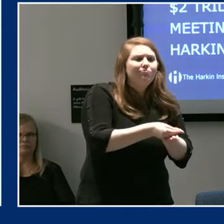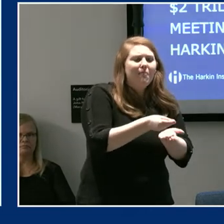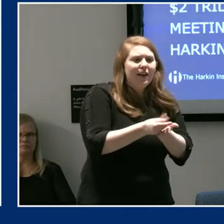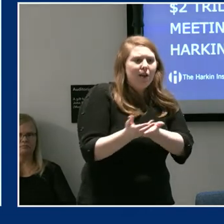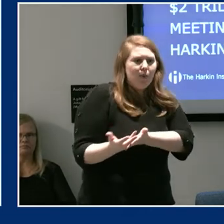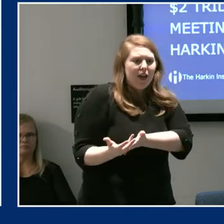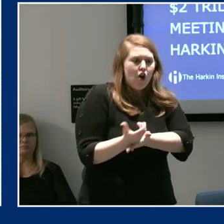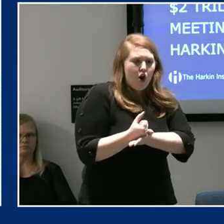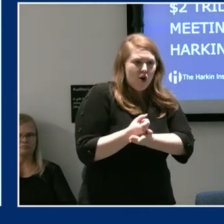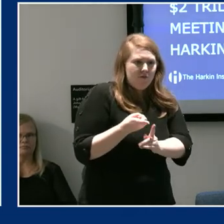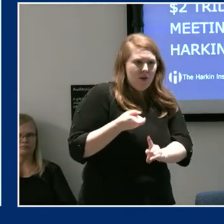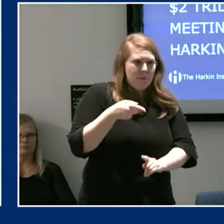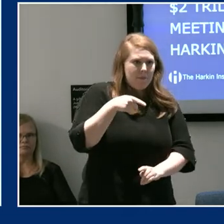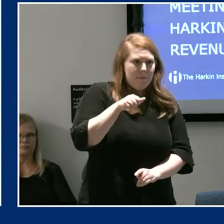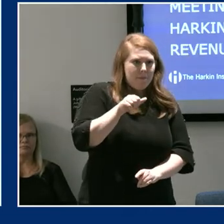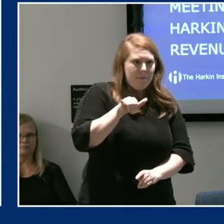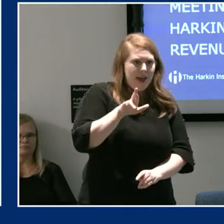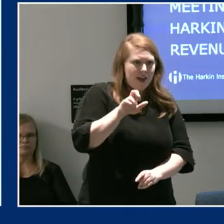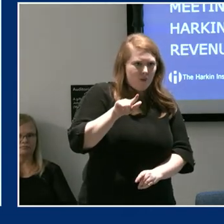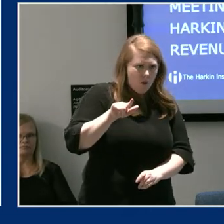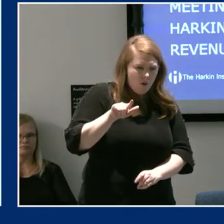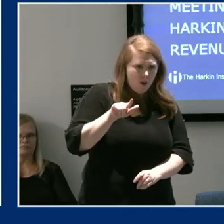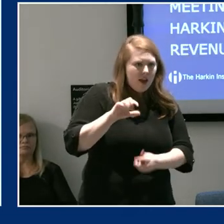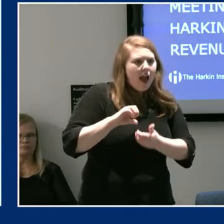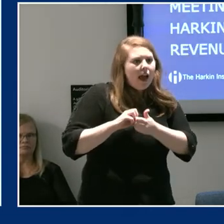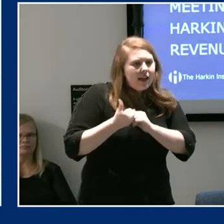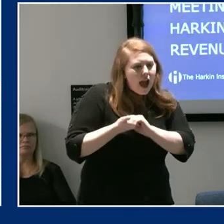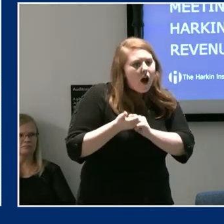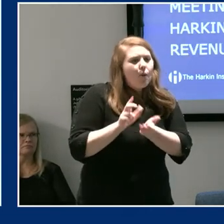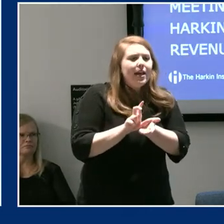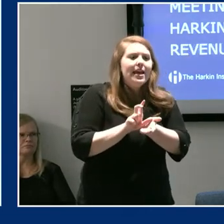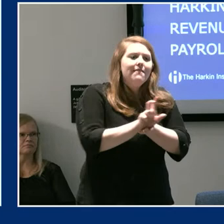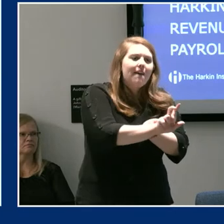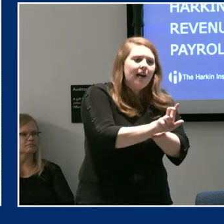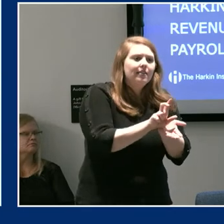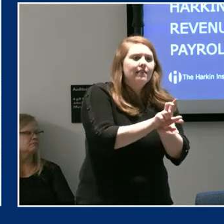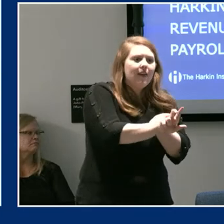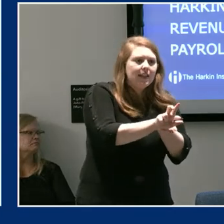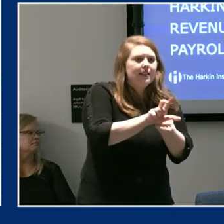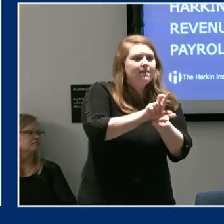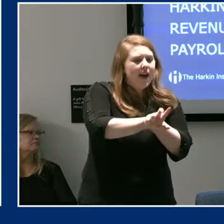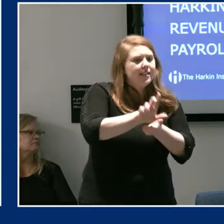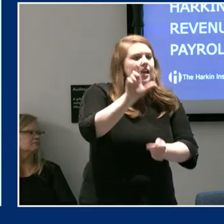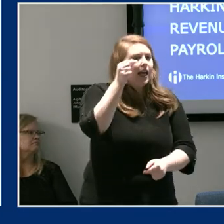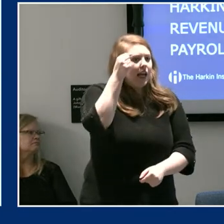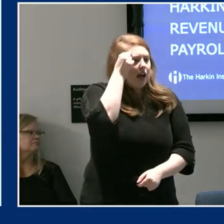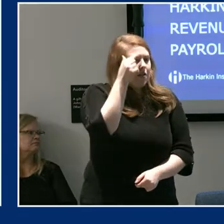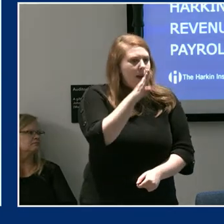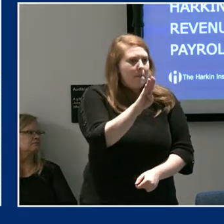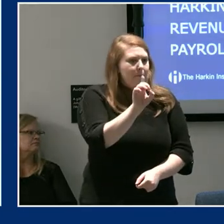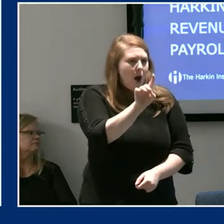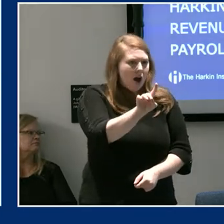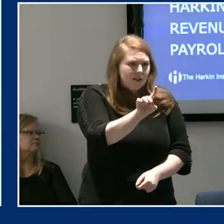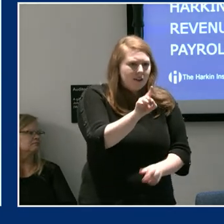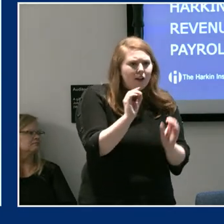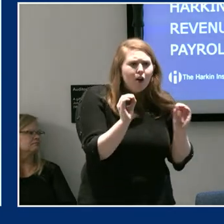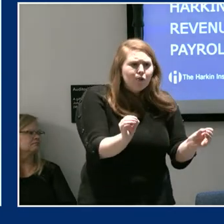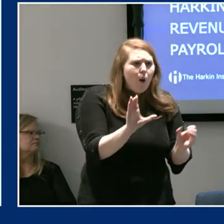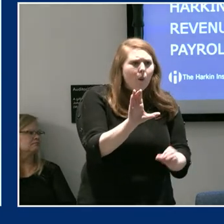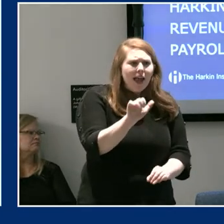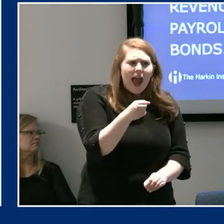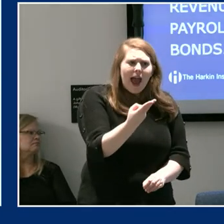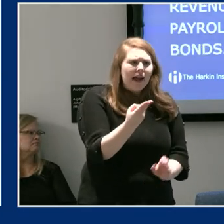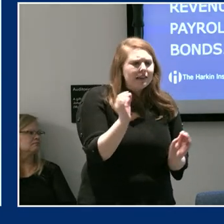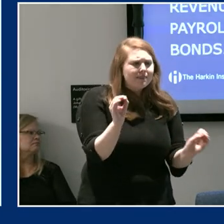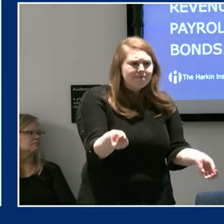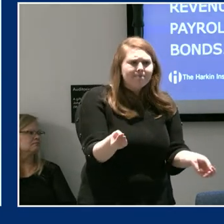from the payroll tax, how they're invested in government bonds. There's no cash sitting around. And